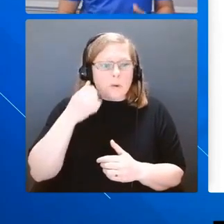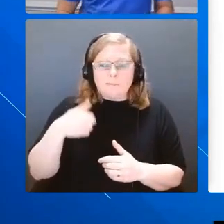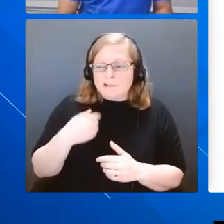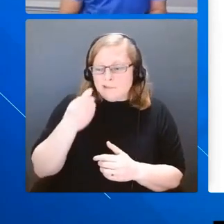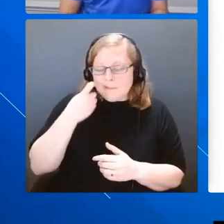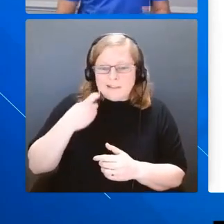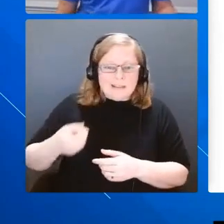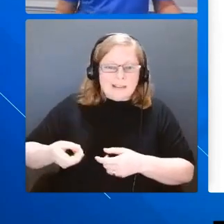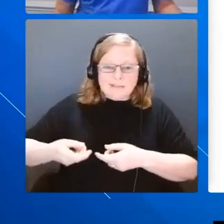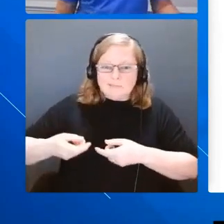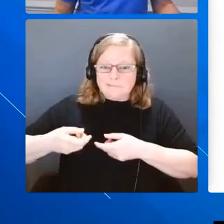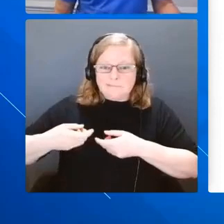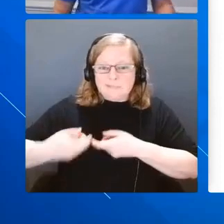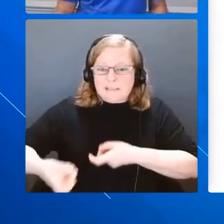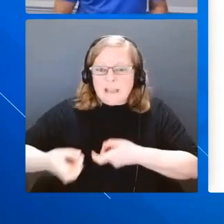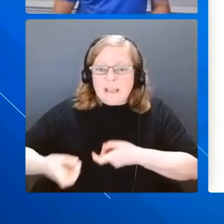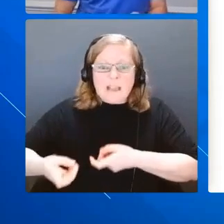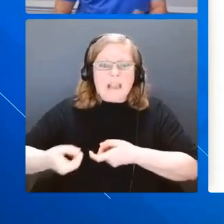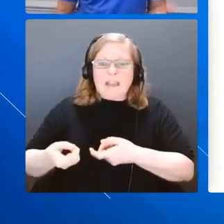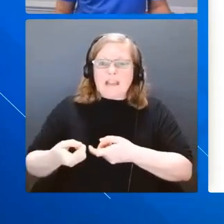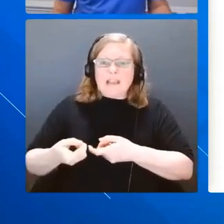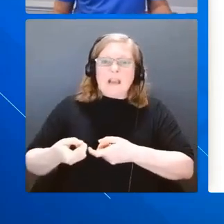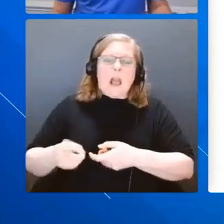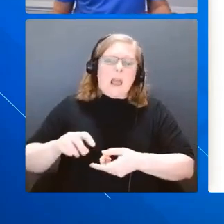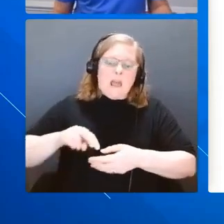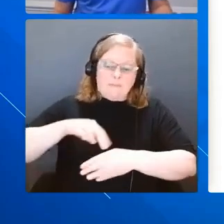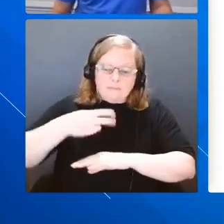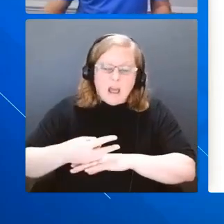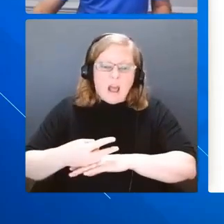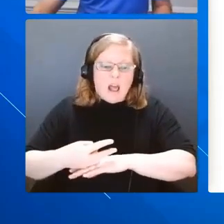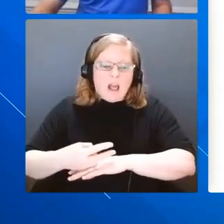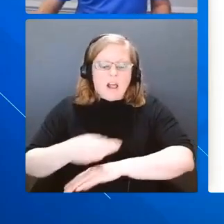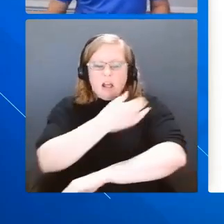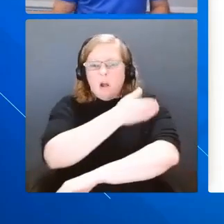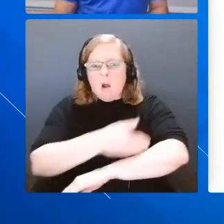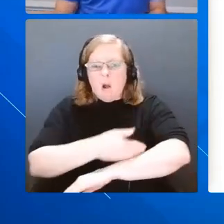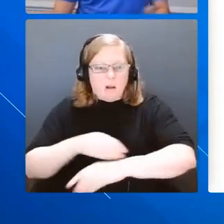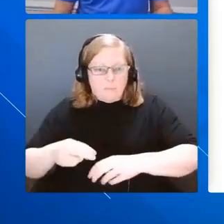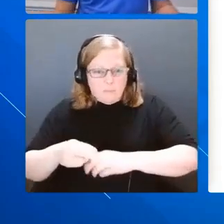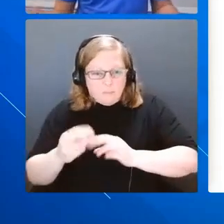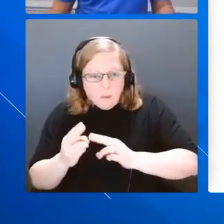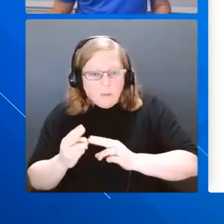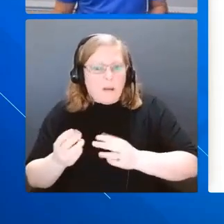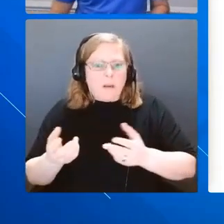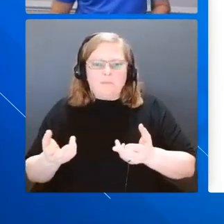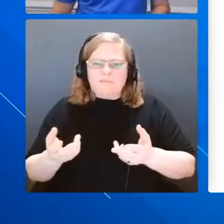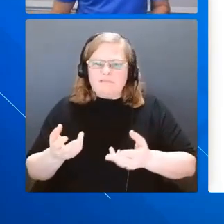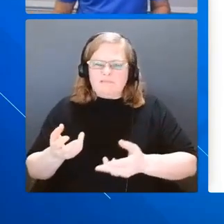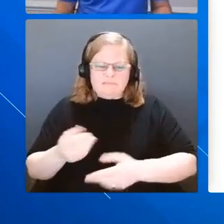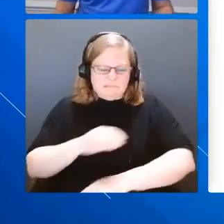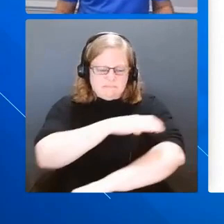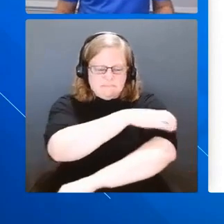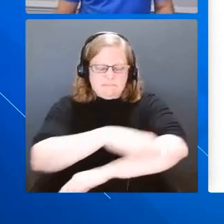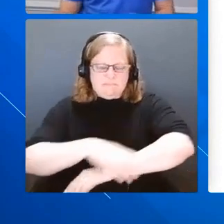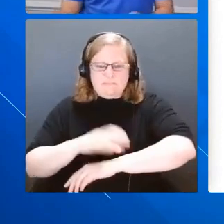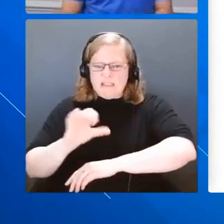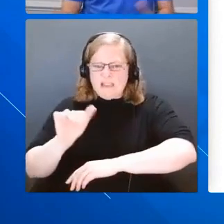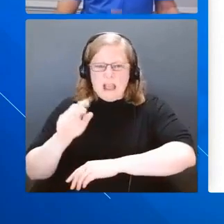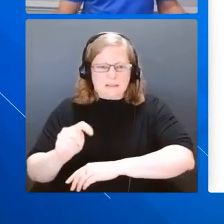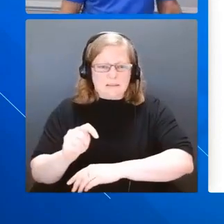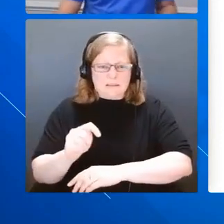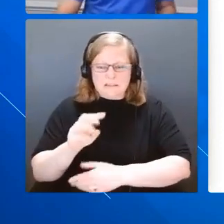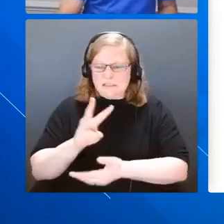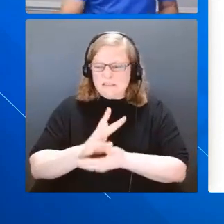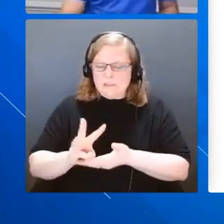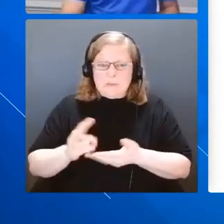student athletes. They were skiing, they broke their arm. Again, not wood. They're in a cast for the next 6 to 8 weeks, so they